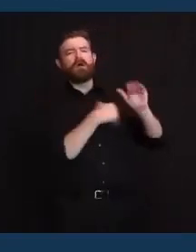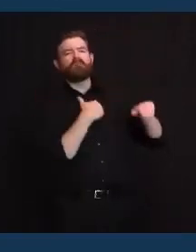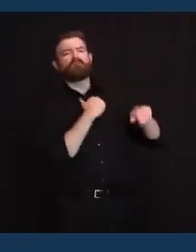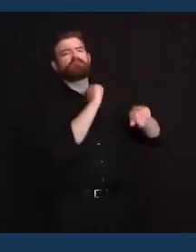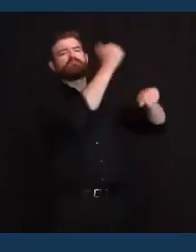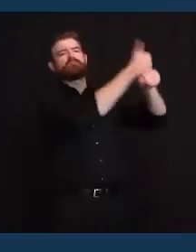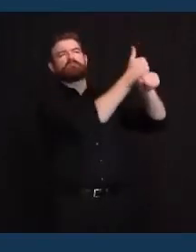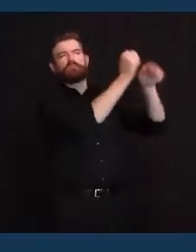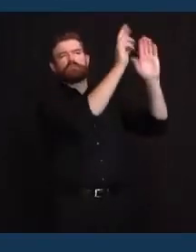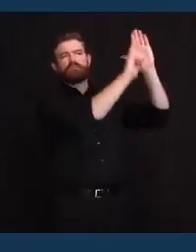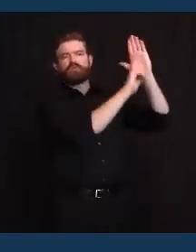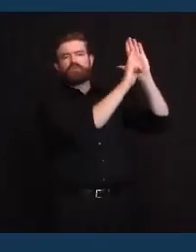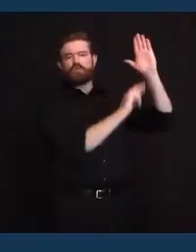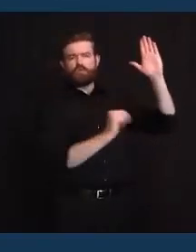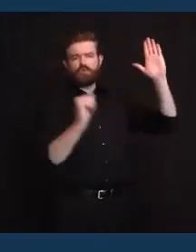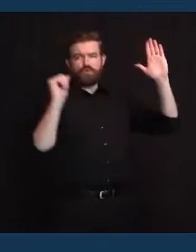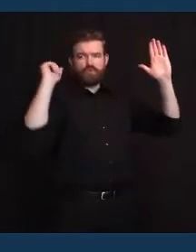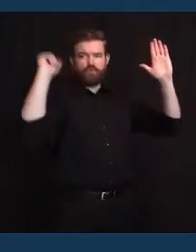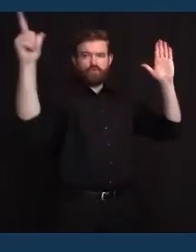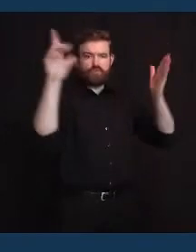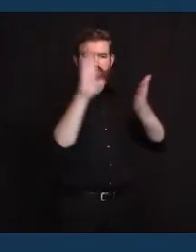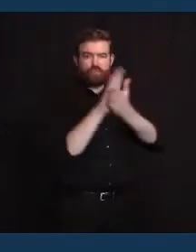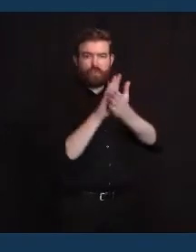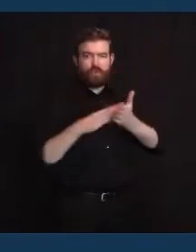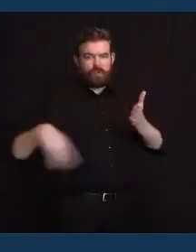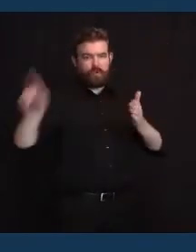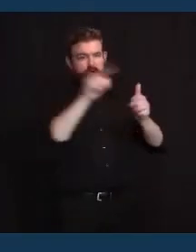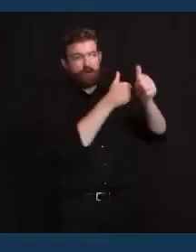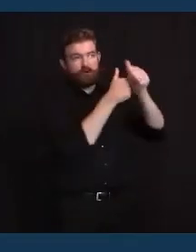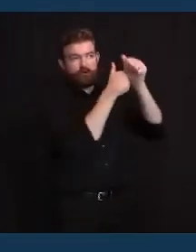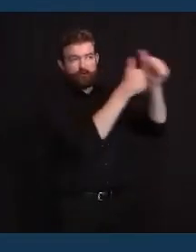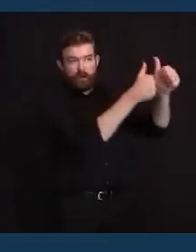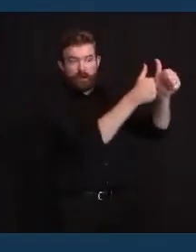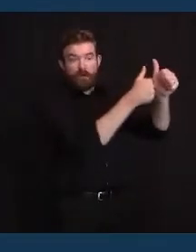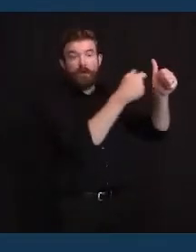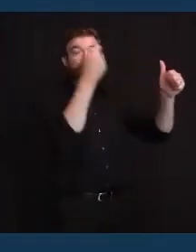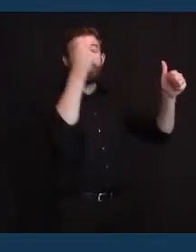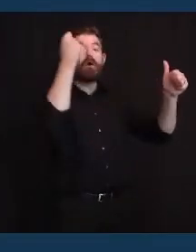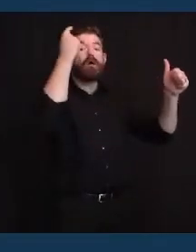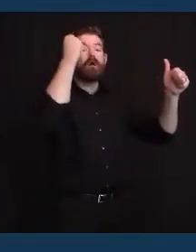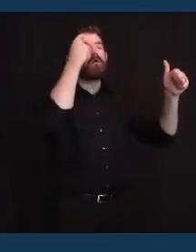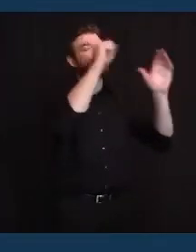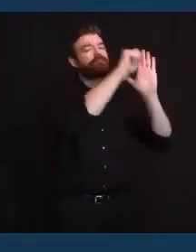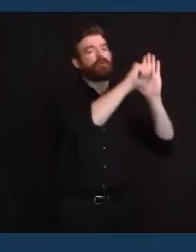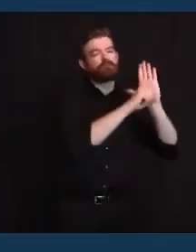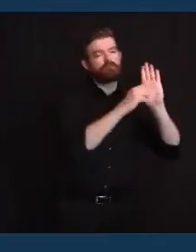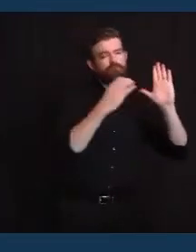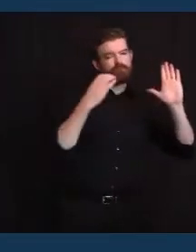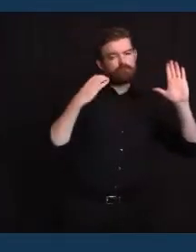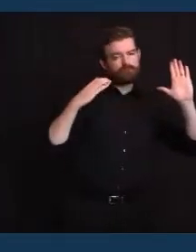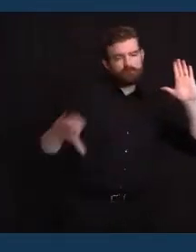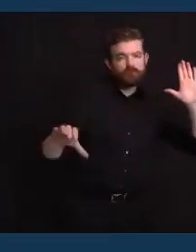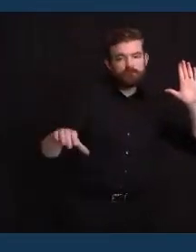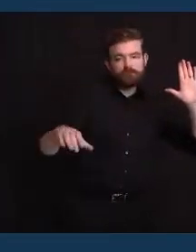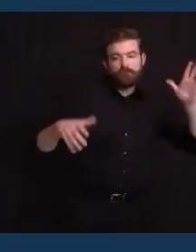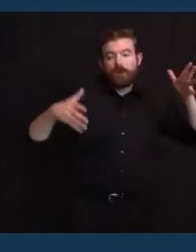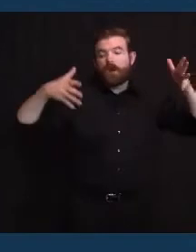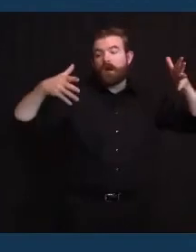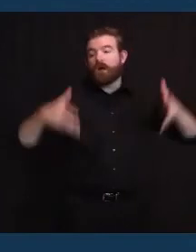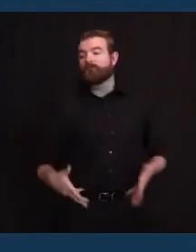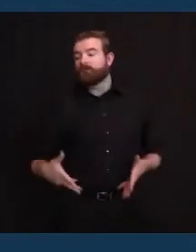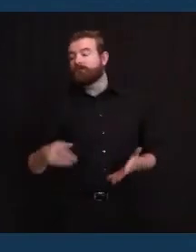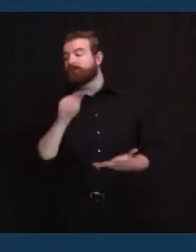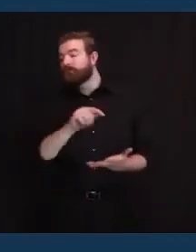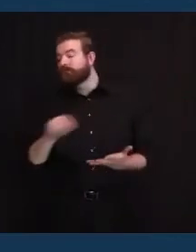working obviously with their school communities, will need to ensure an effective implementation strategy that meets the unique